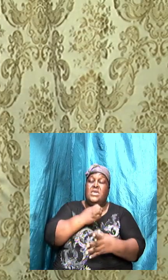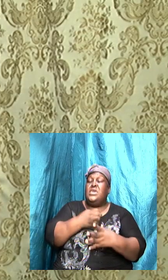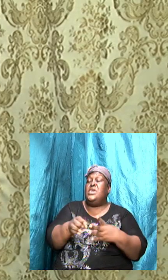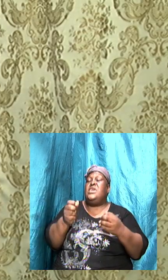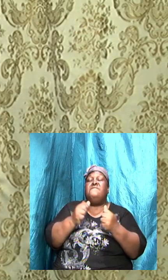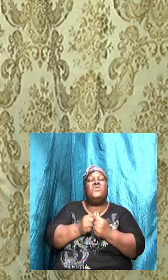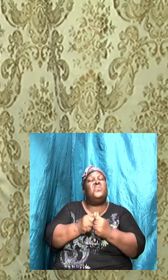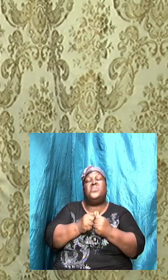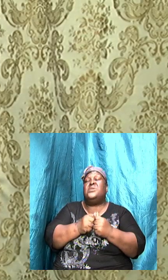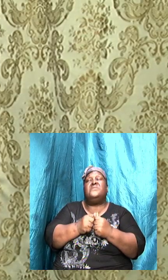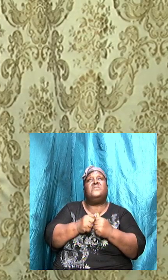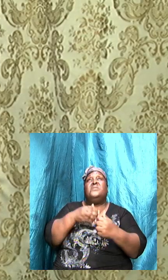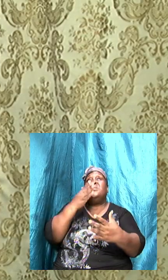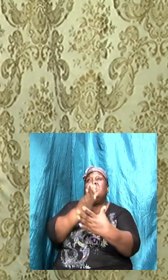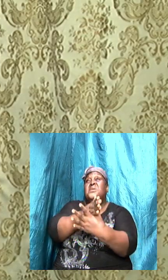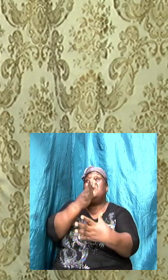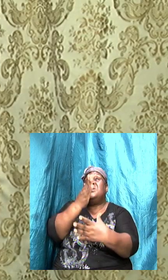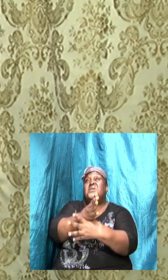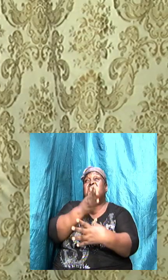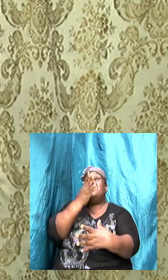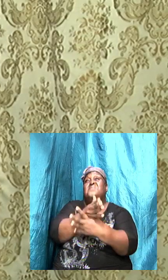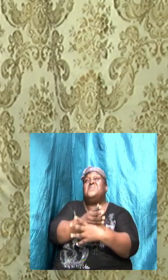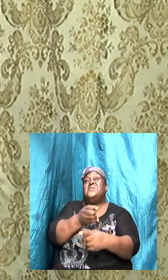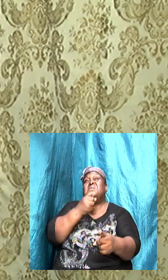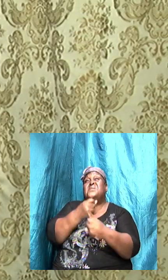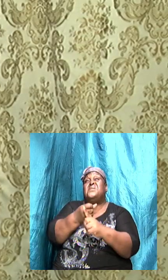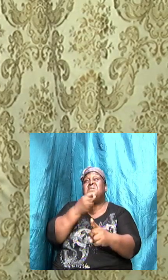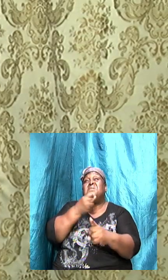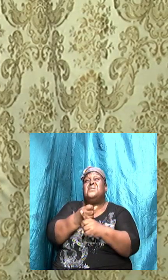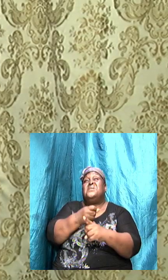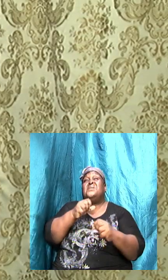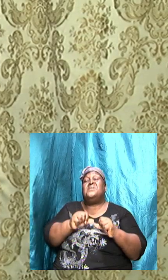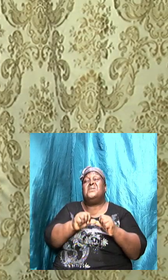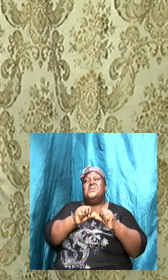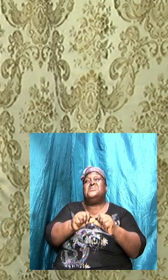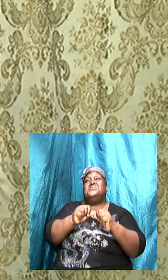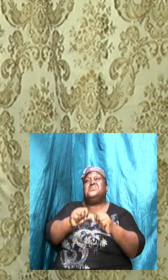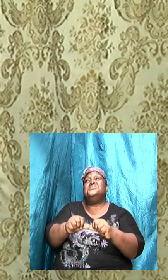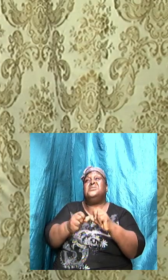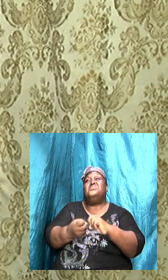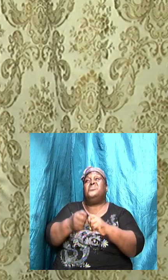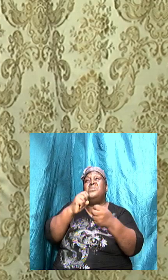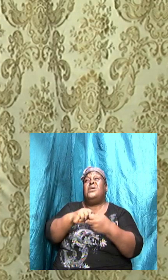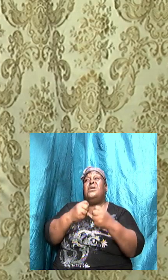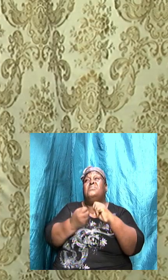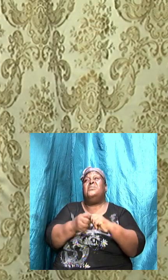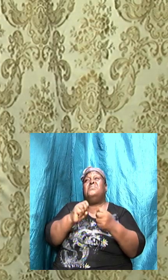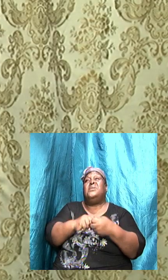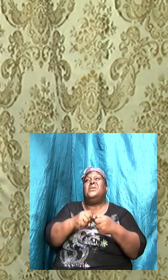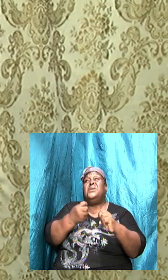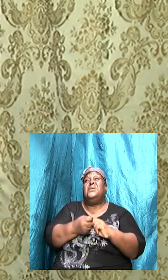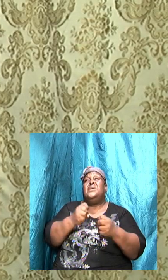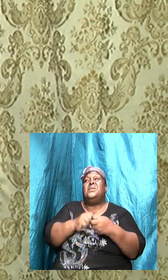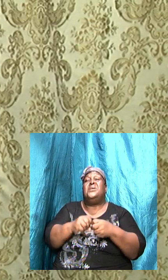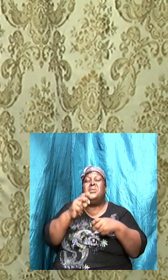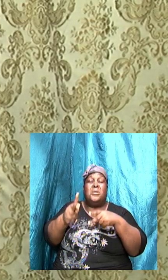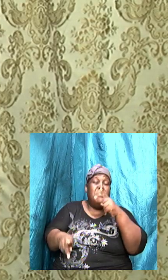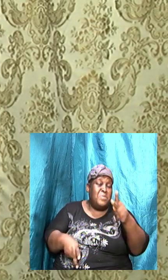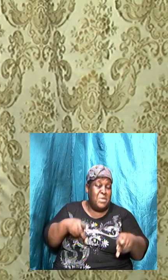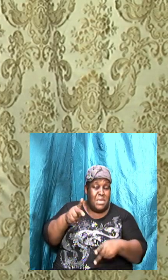the persecution and the constant trial and the constant, yes, heartache, the